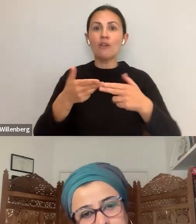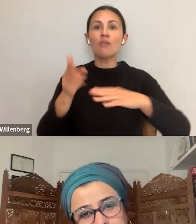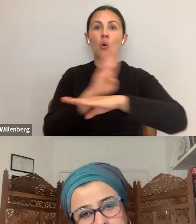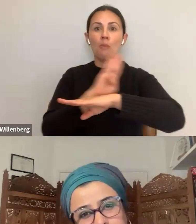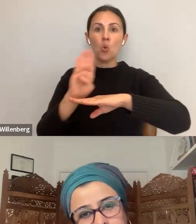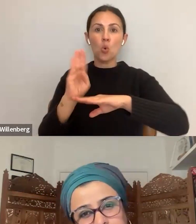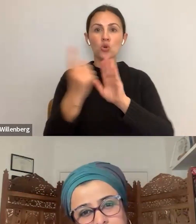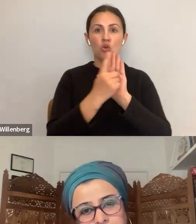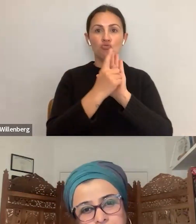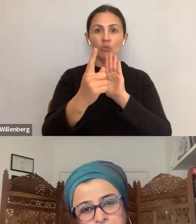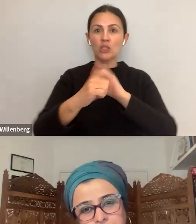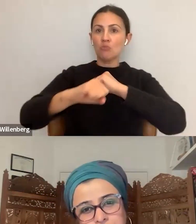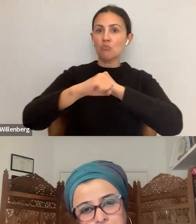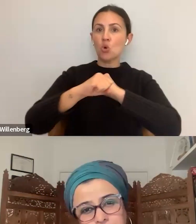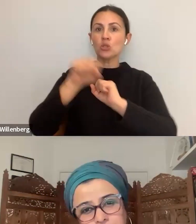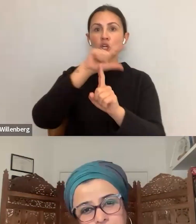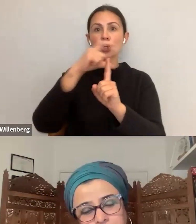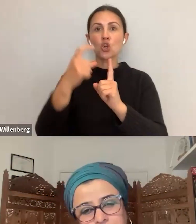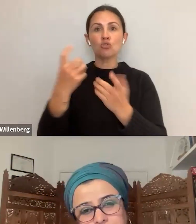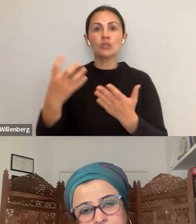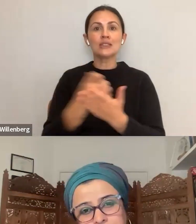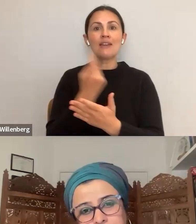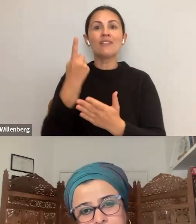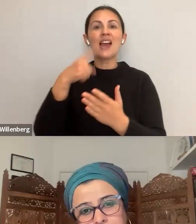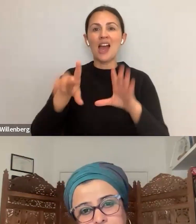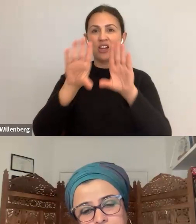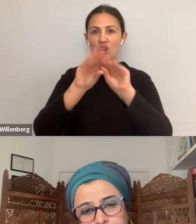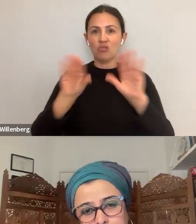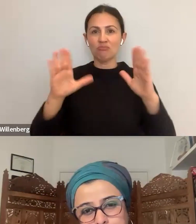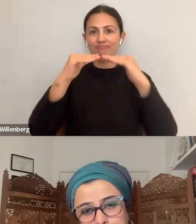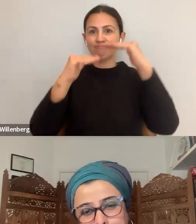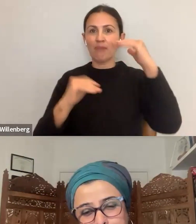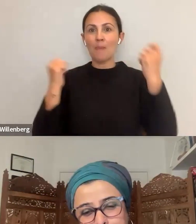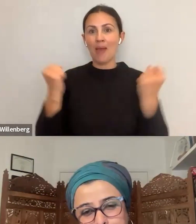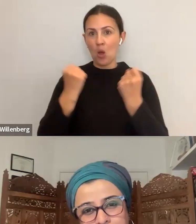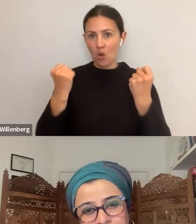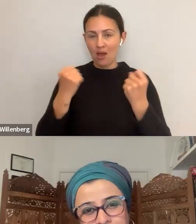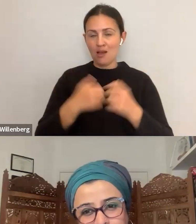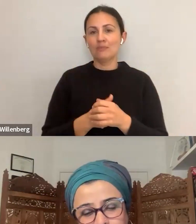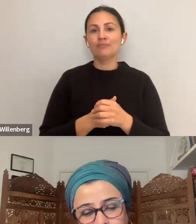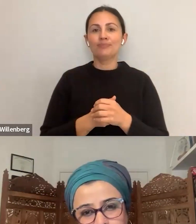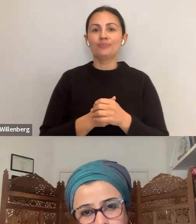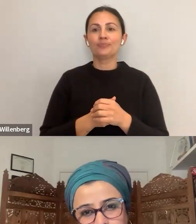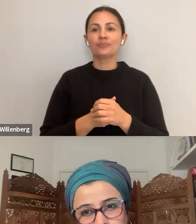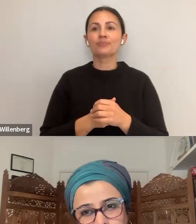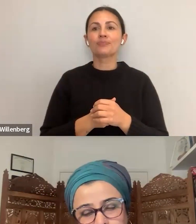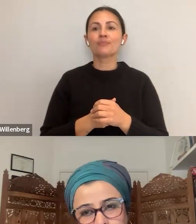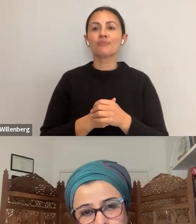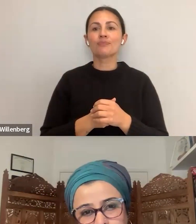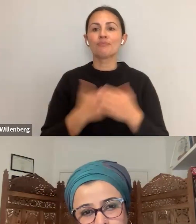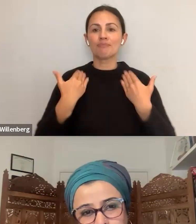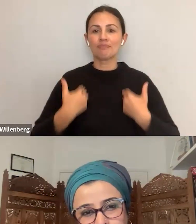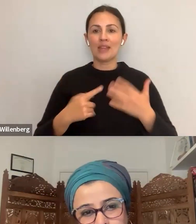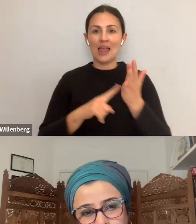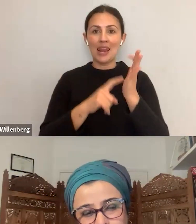Representation, Promoting Cultural Safety and Addressing the Power Gap. So, as Adelaide mentioned, I'm Lena Nahlous